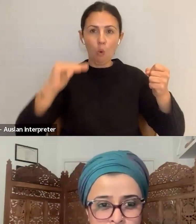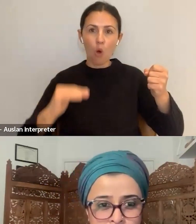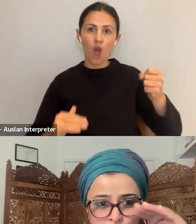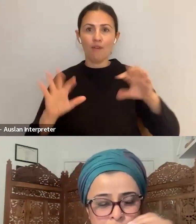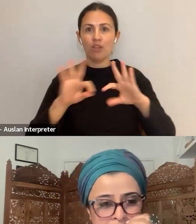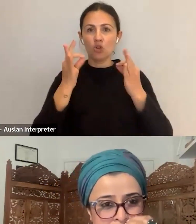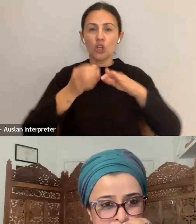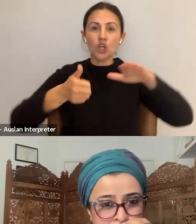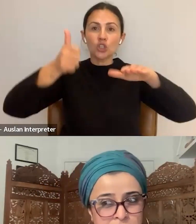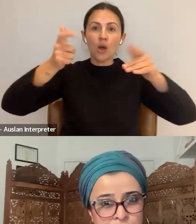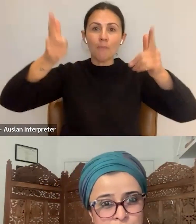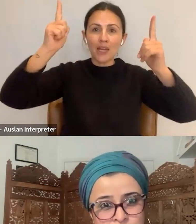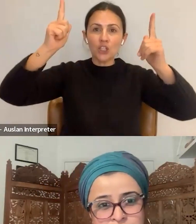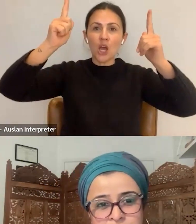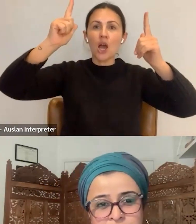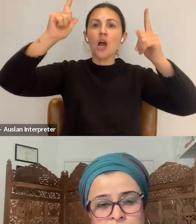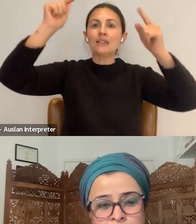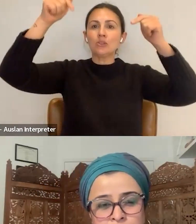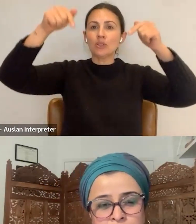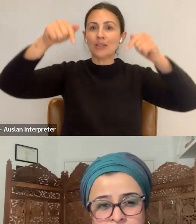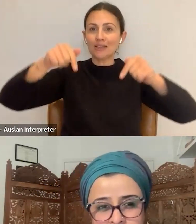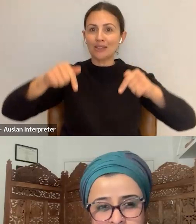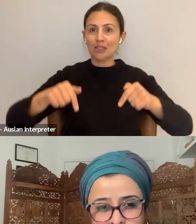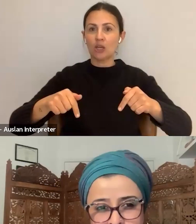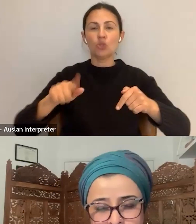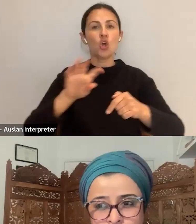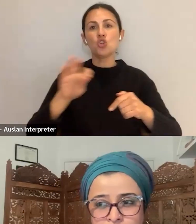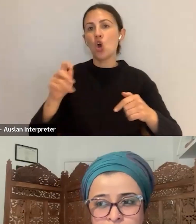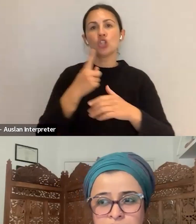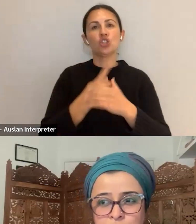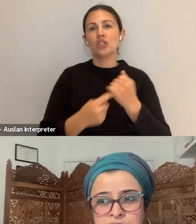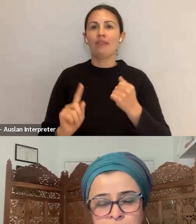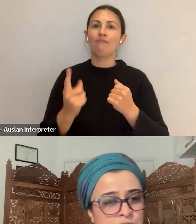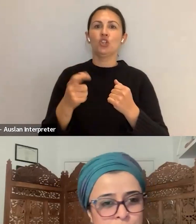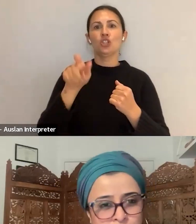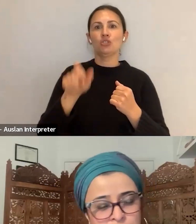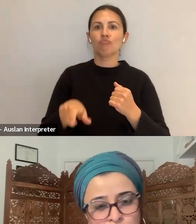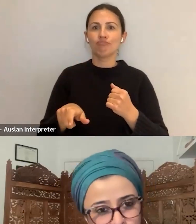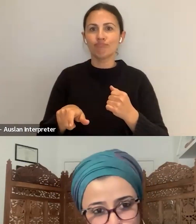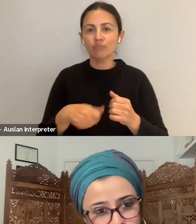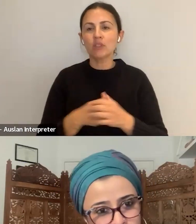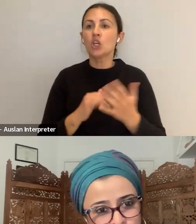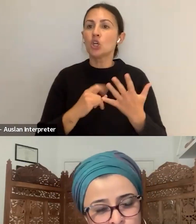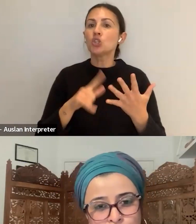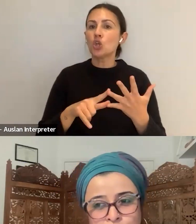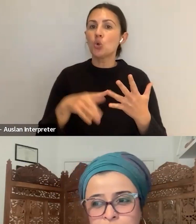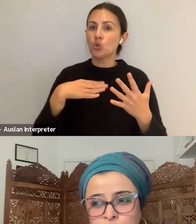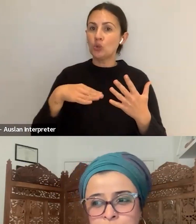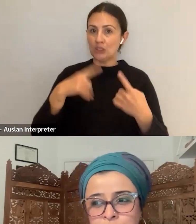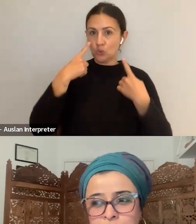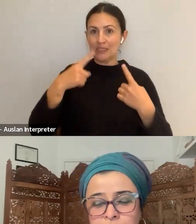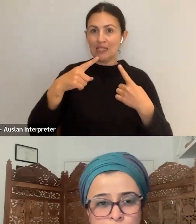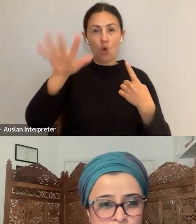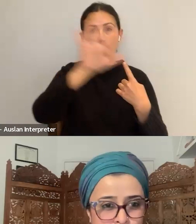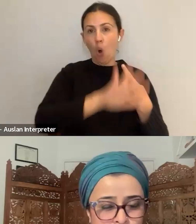management, throughout the organisation, not just at entry level, which it tends to be. So you would see yourself reflected throughout the organisation, both